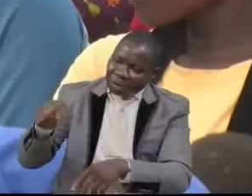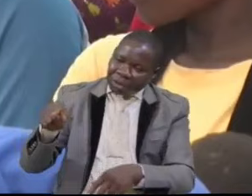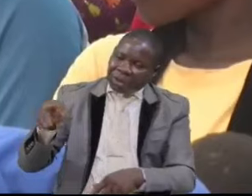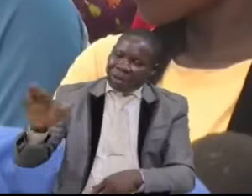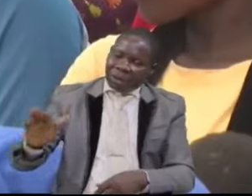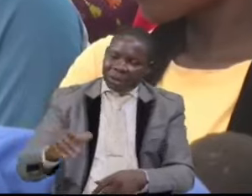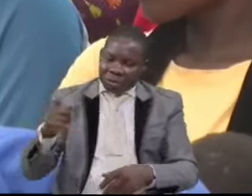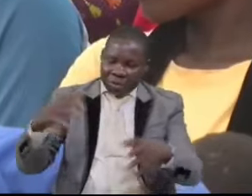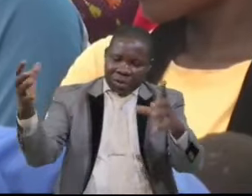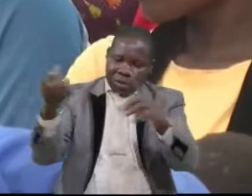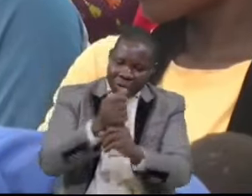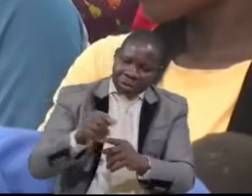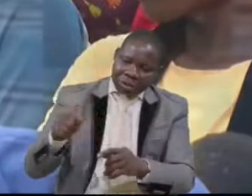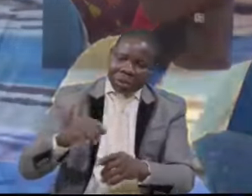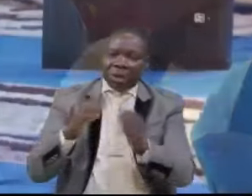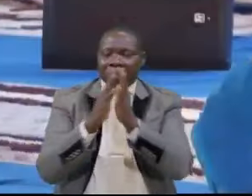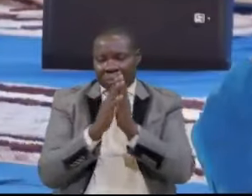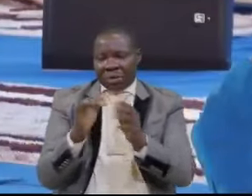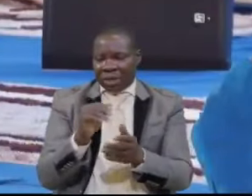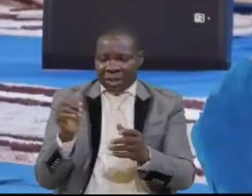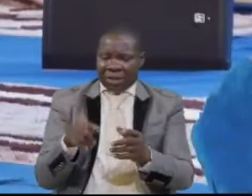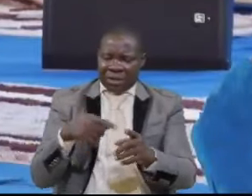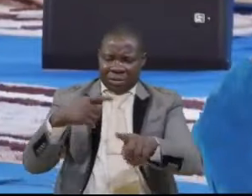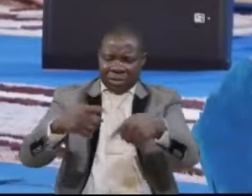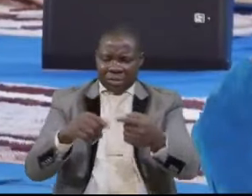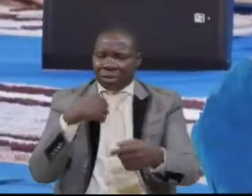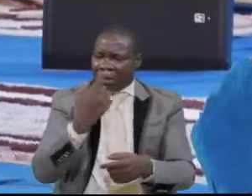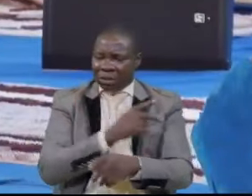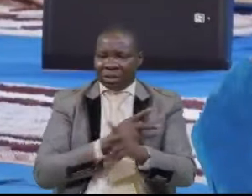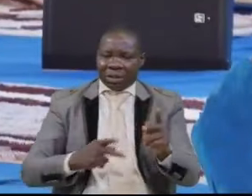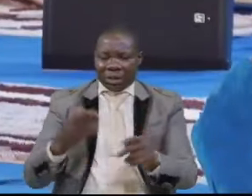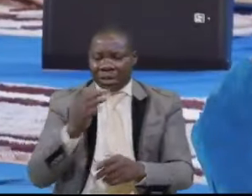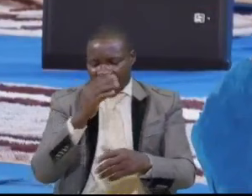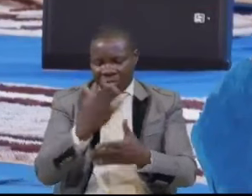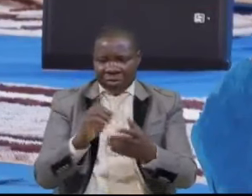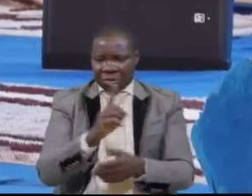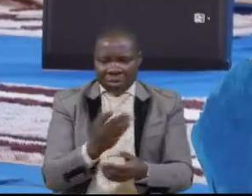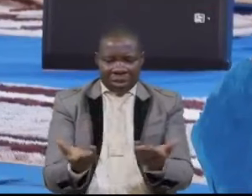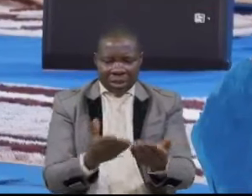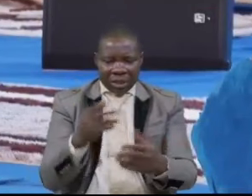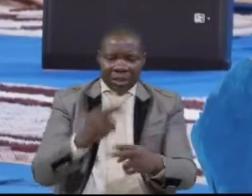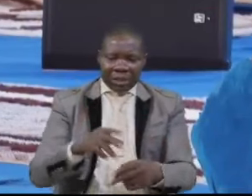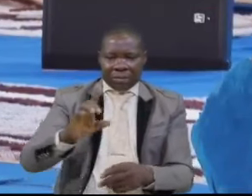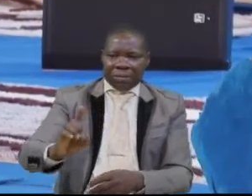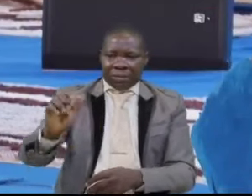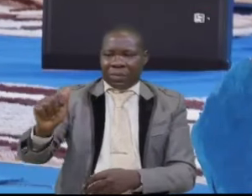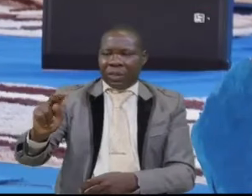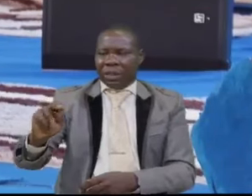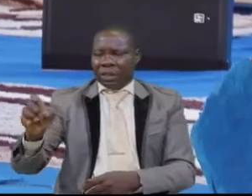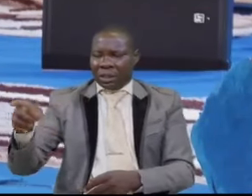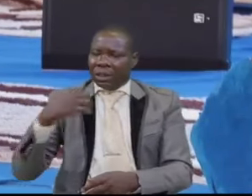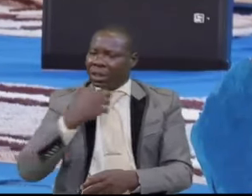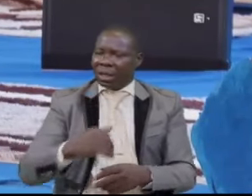tell the king, and he was said, there's somebody here, his name is Daniel. He has flouted your command and he has neglected